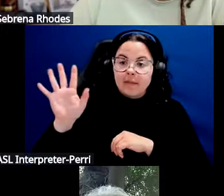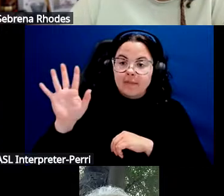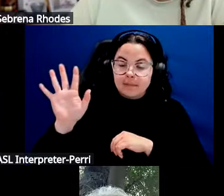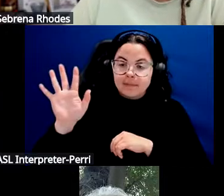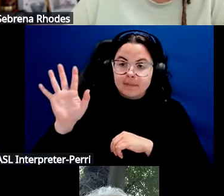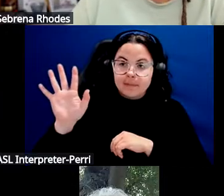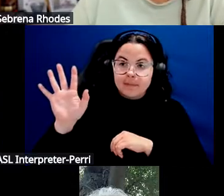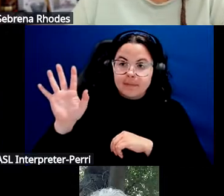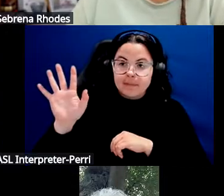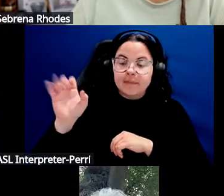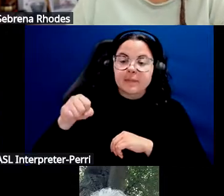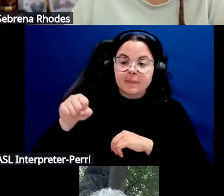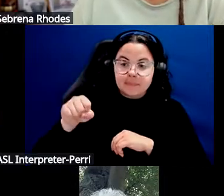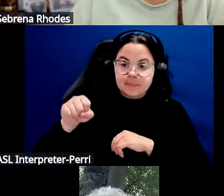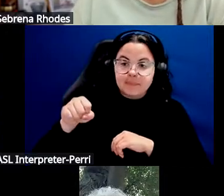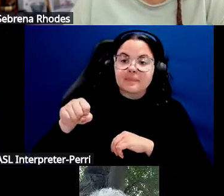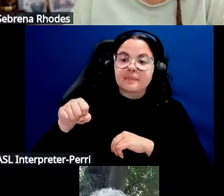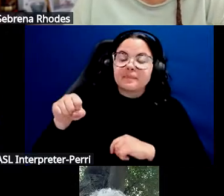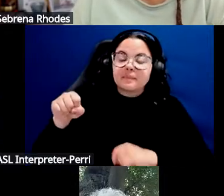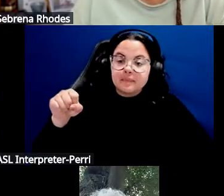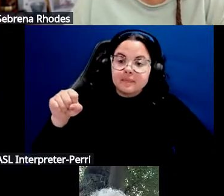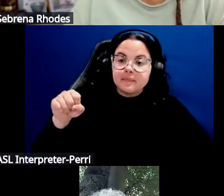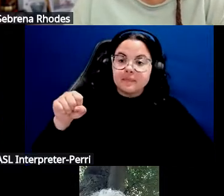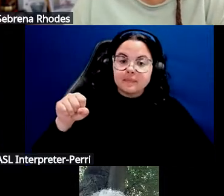5D05, Aye.